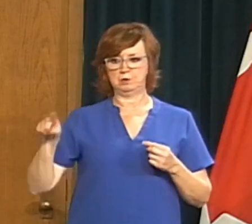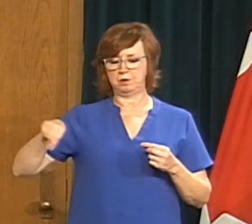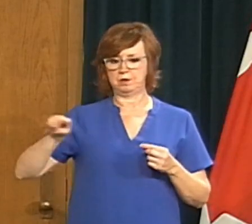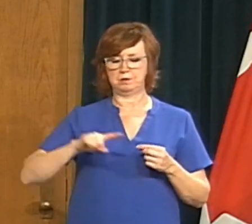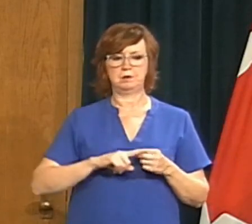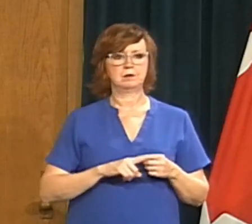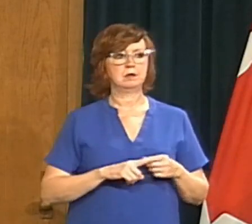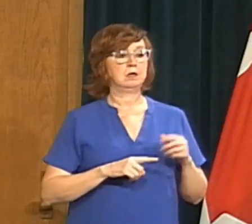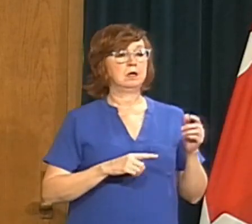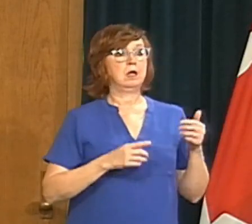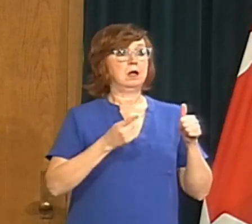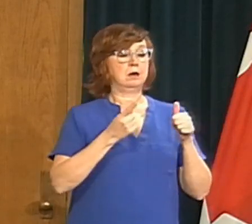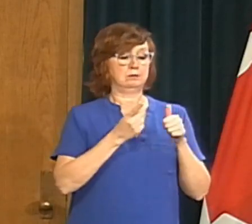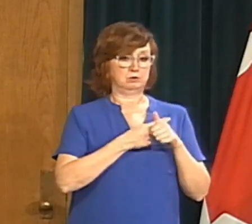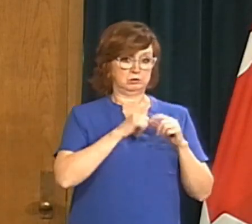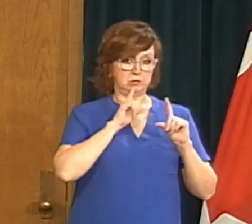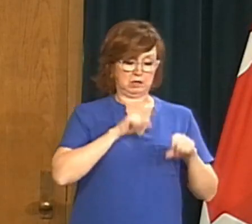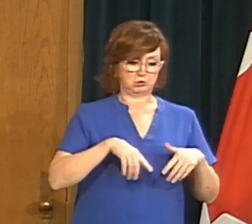I would say, first of all, there's